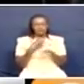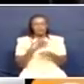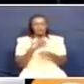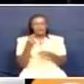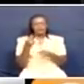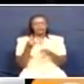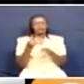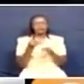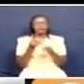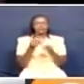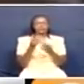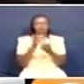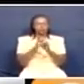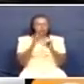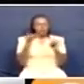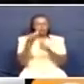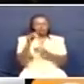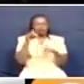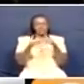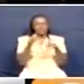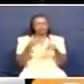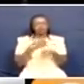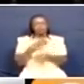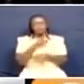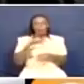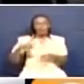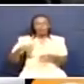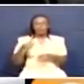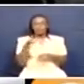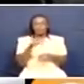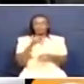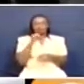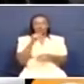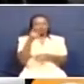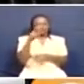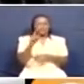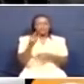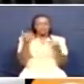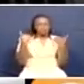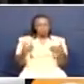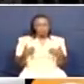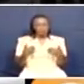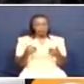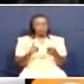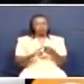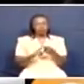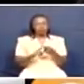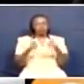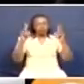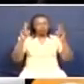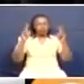of elections. Now, my Lord, it would be not quite appropriate for me to quote Joseph